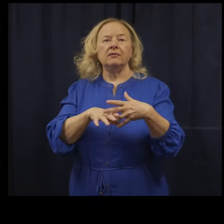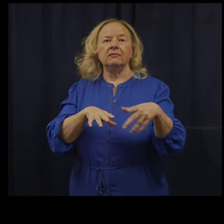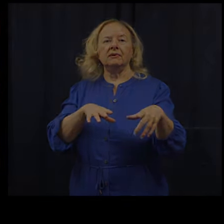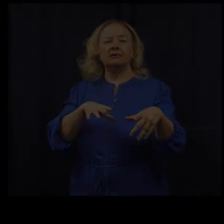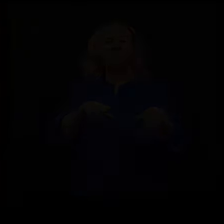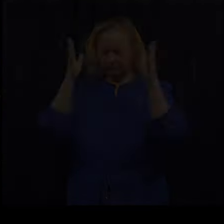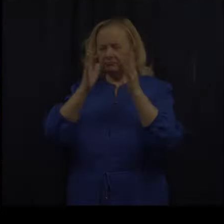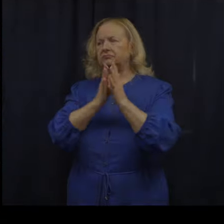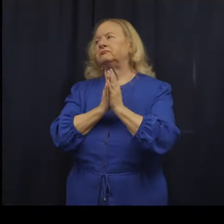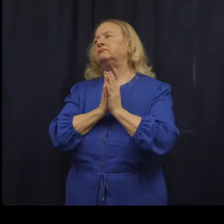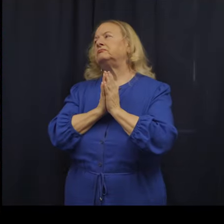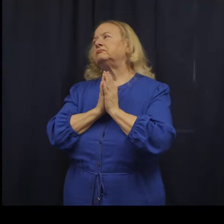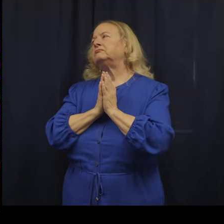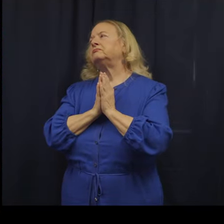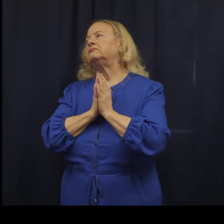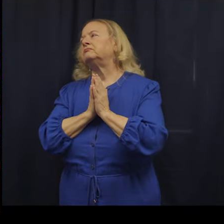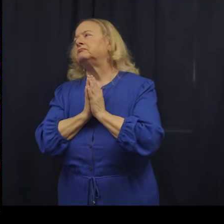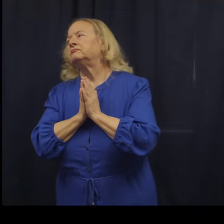break.